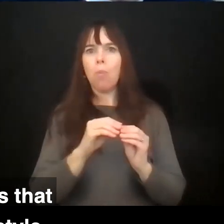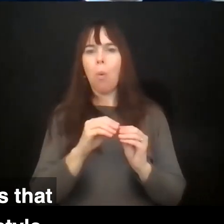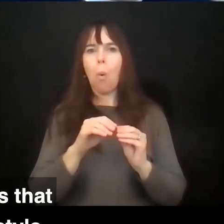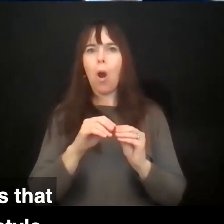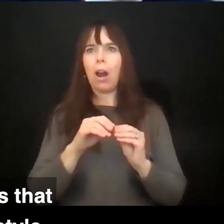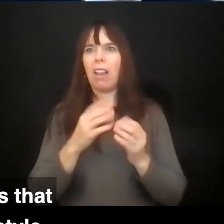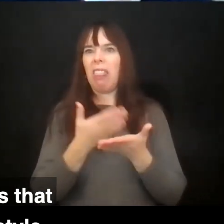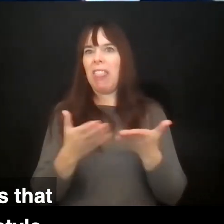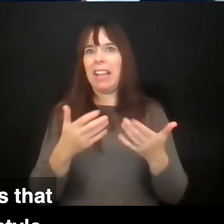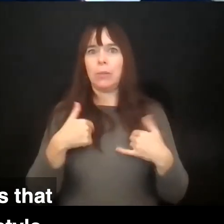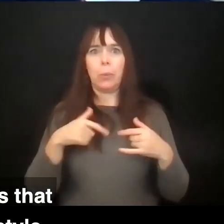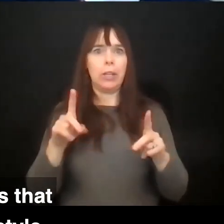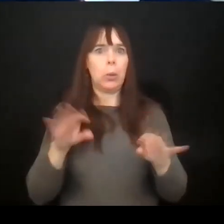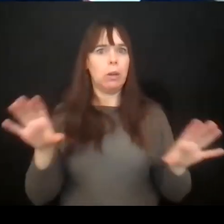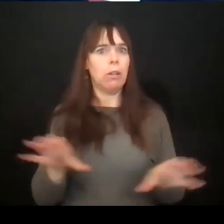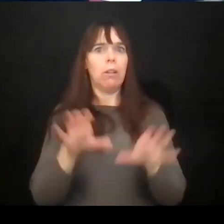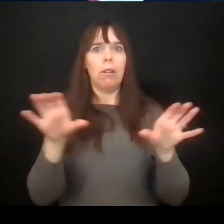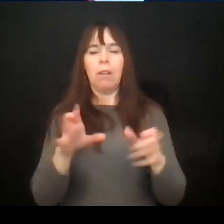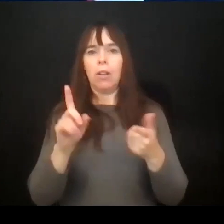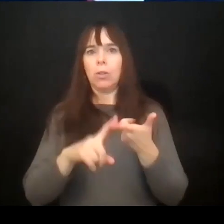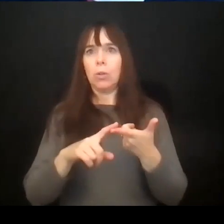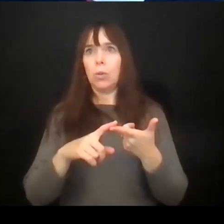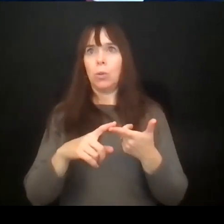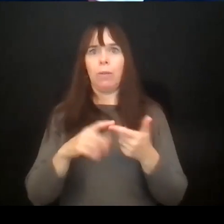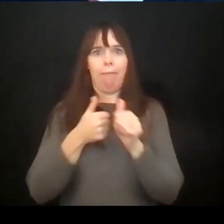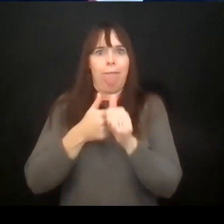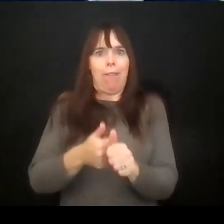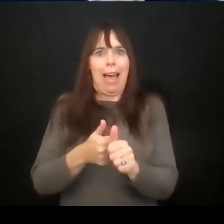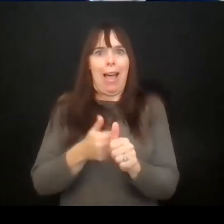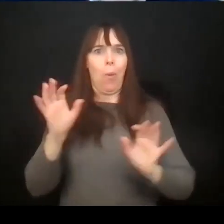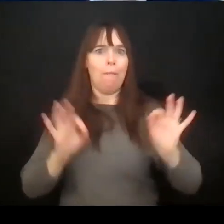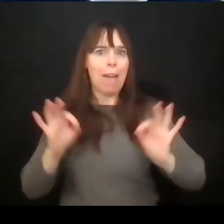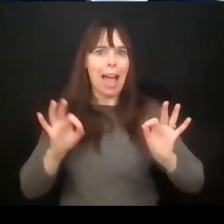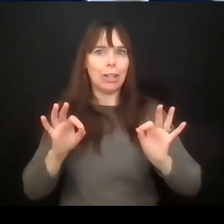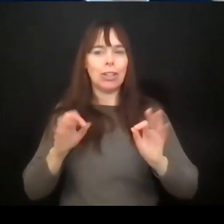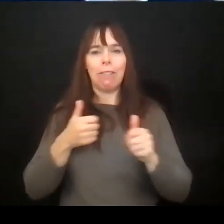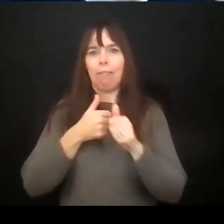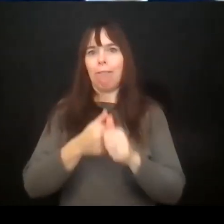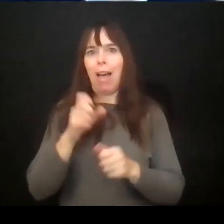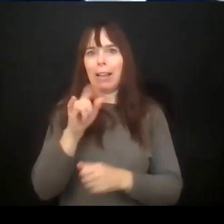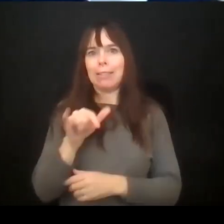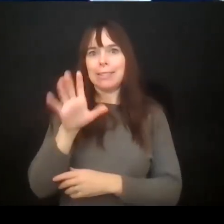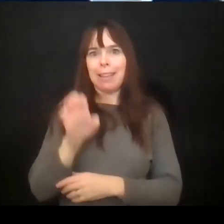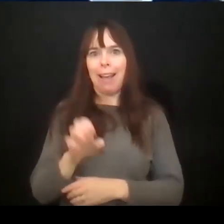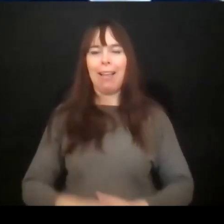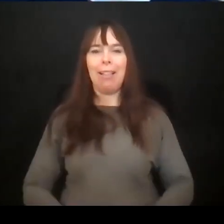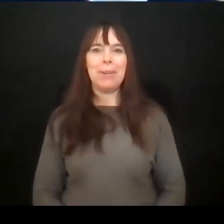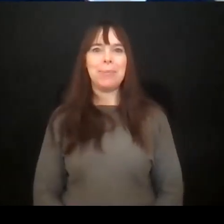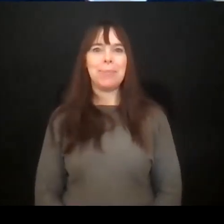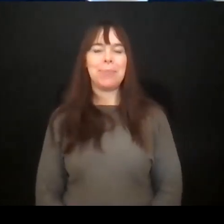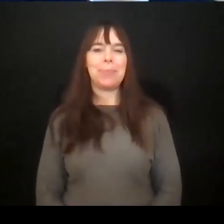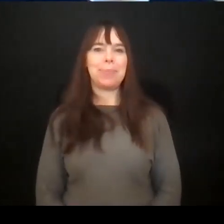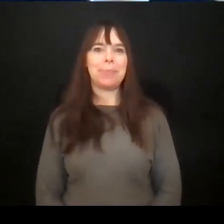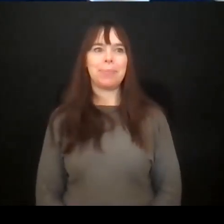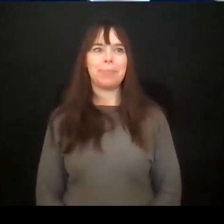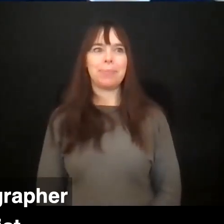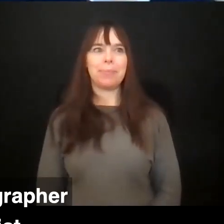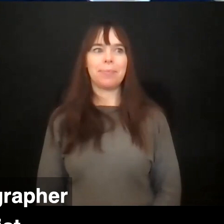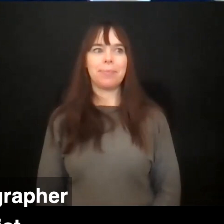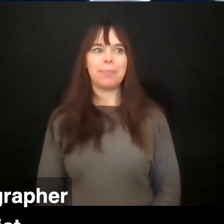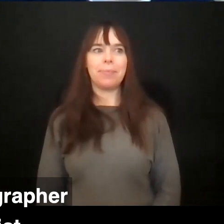that we do for fashion and style. New slide shows a photograph of hands,